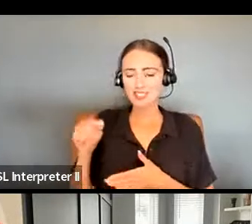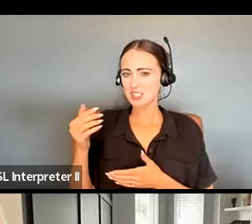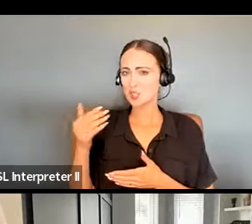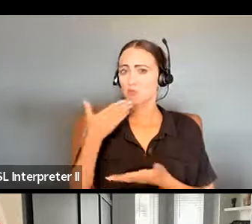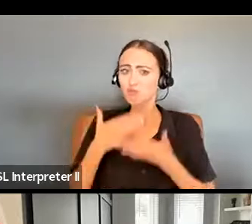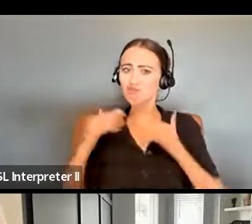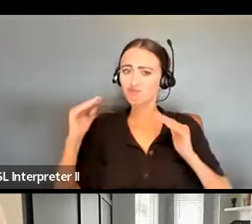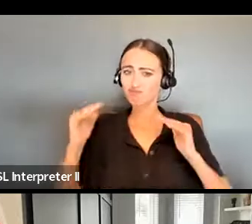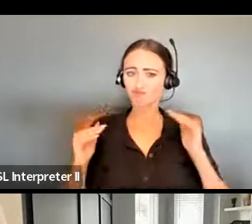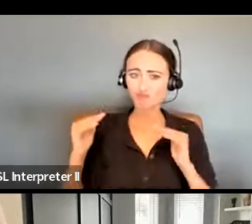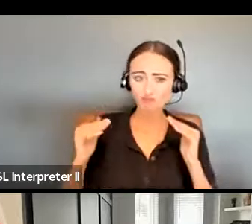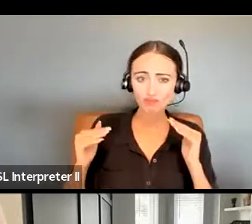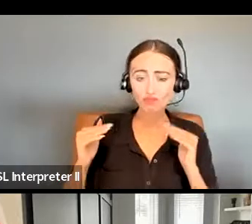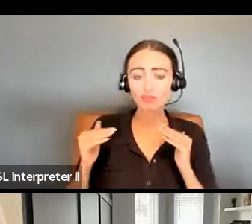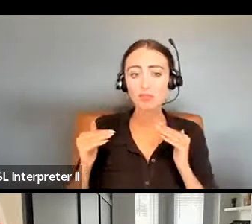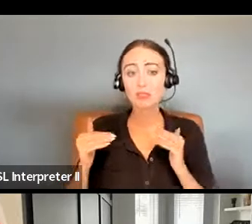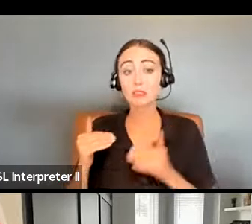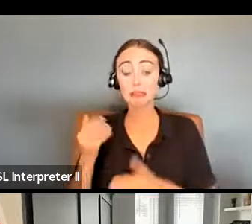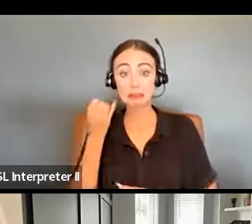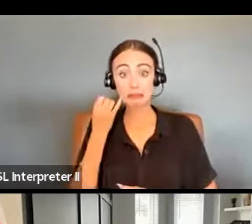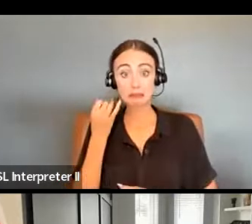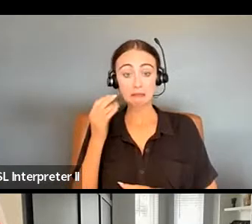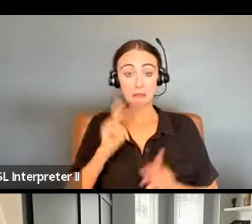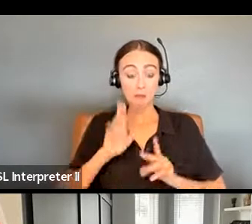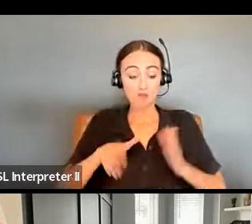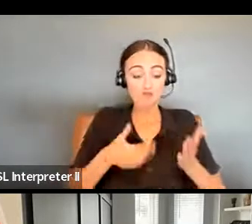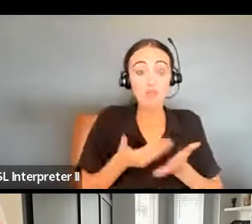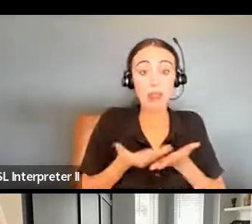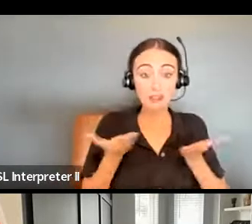at making sure that those who are arriving here